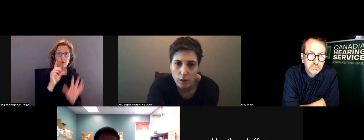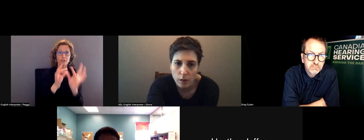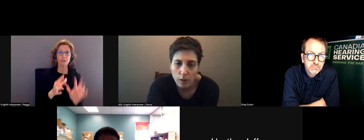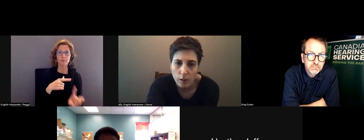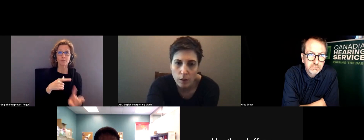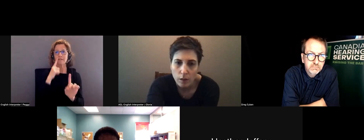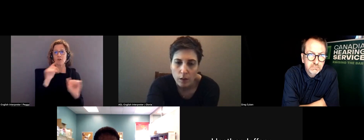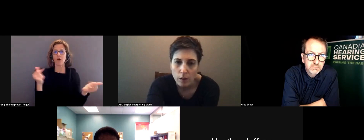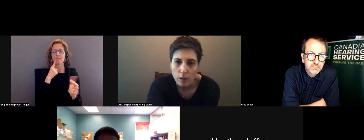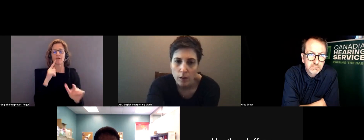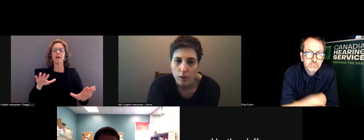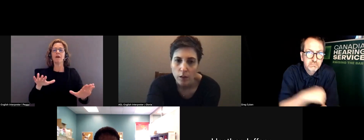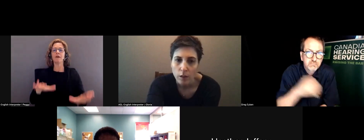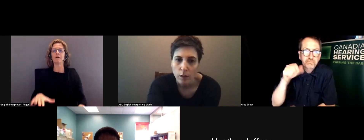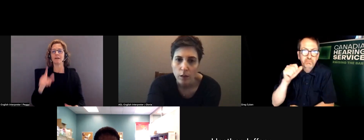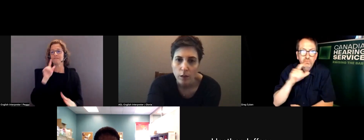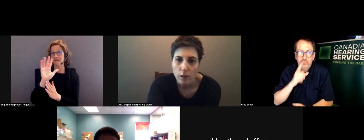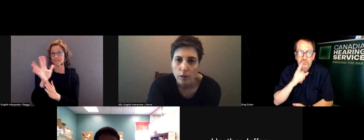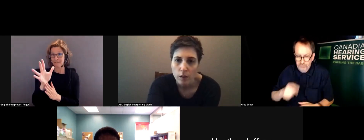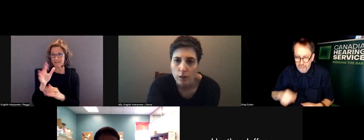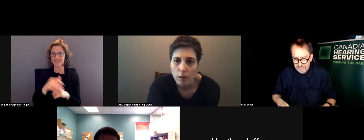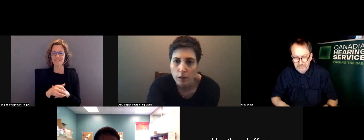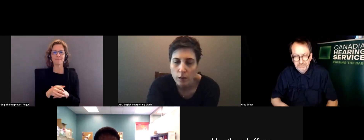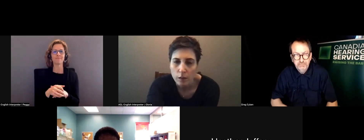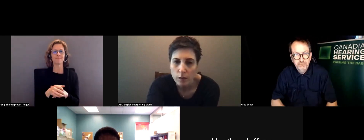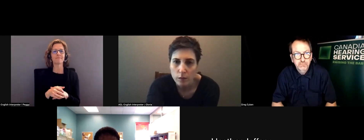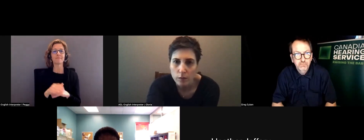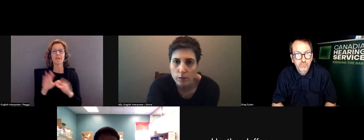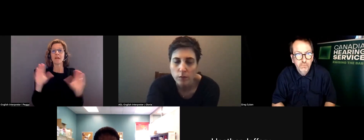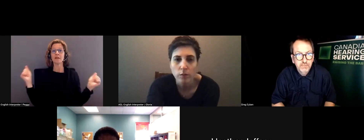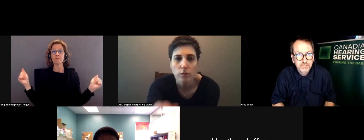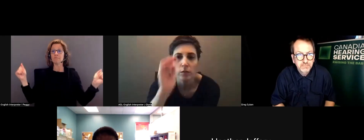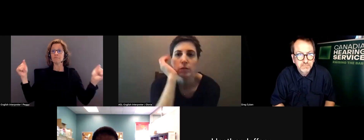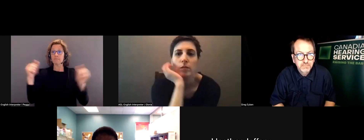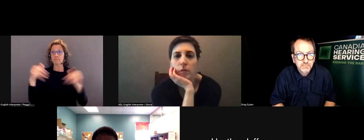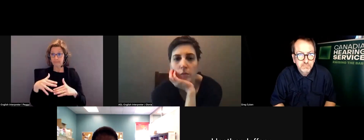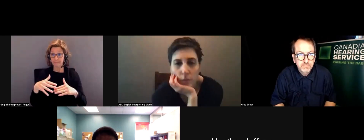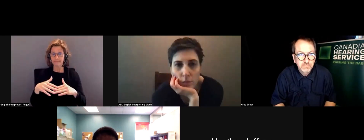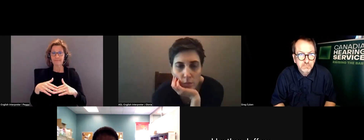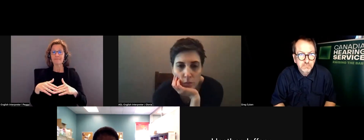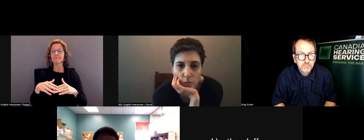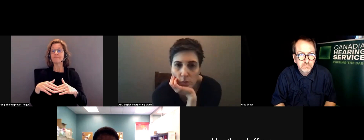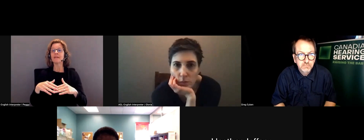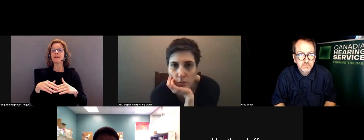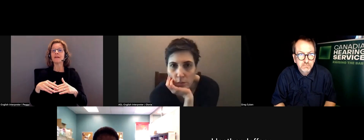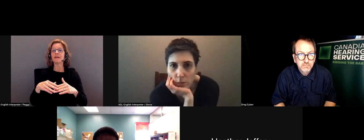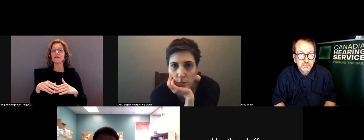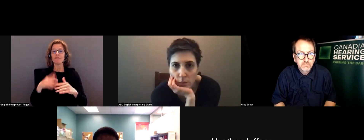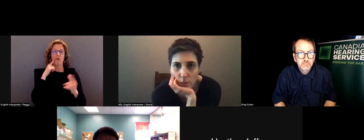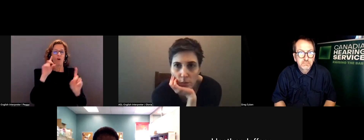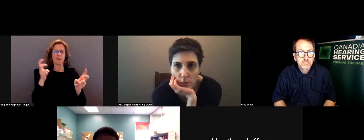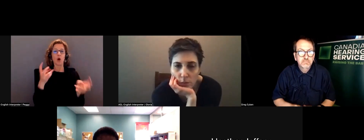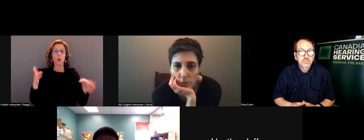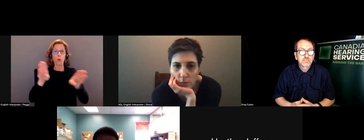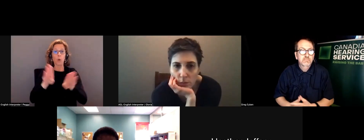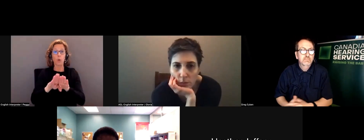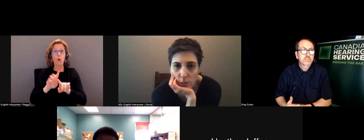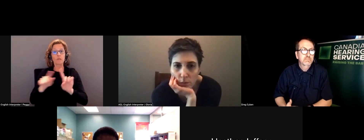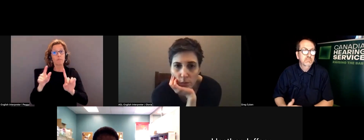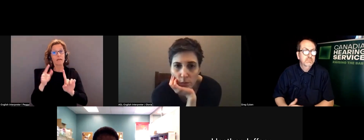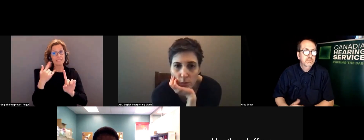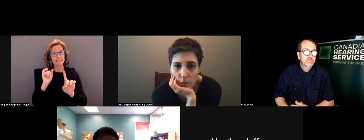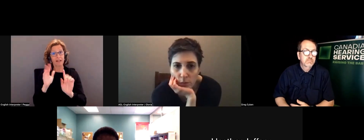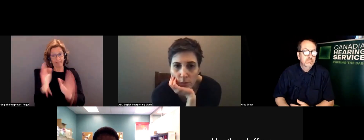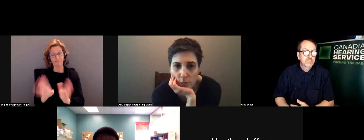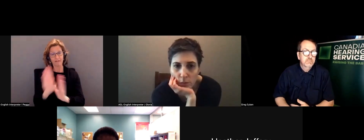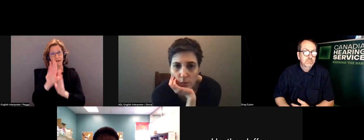else. And after we close the breakout rooms and come back and say goodbye, if you want to stay, we are going to do tech